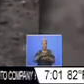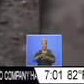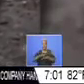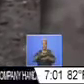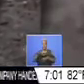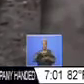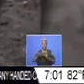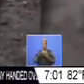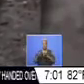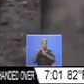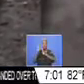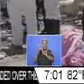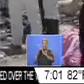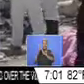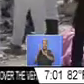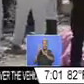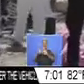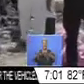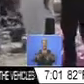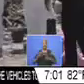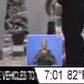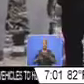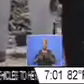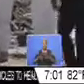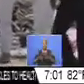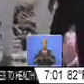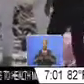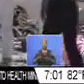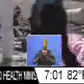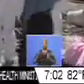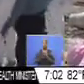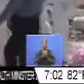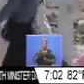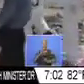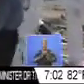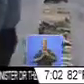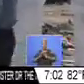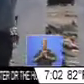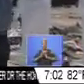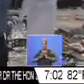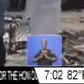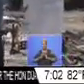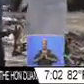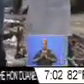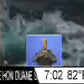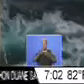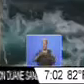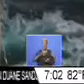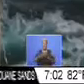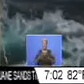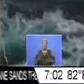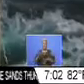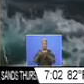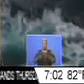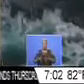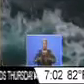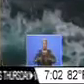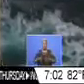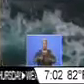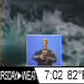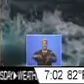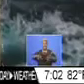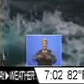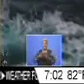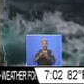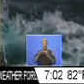Bahamas, how people reacted, number of dead, how the area was flooded.